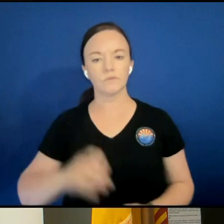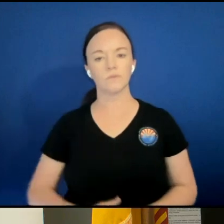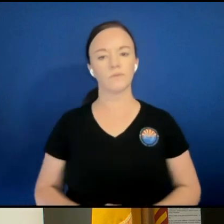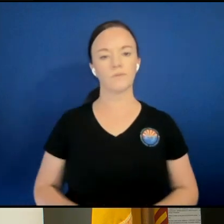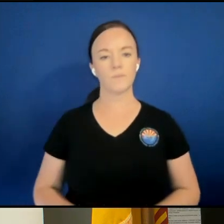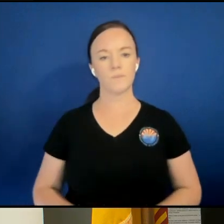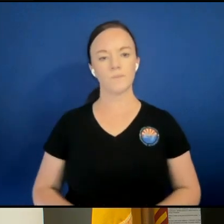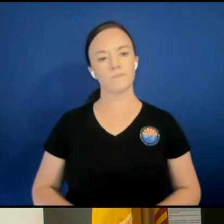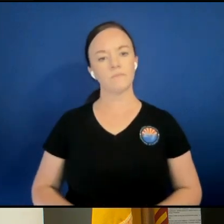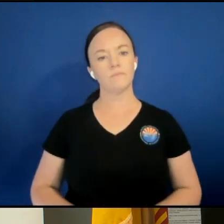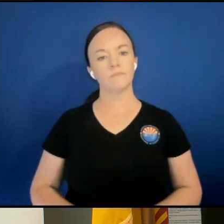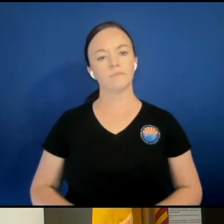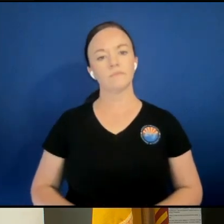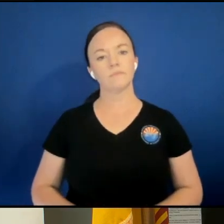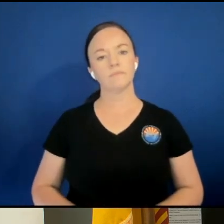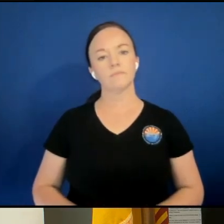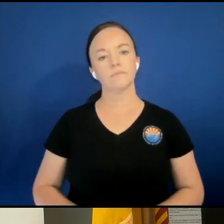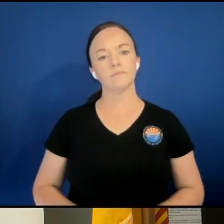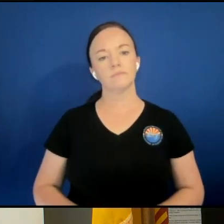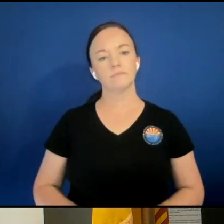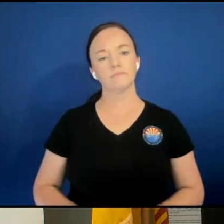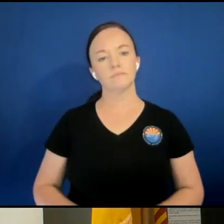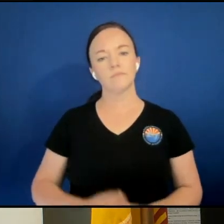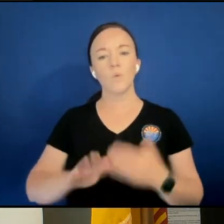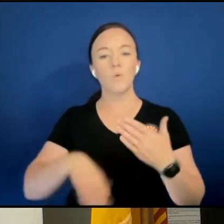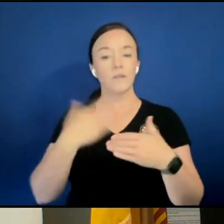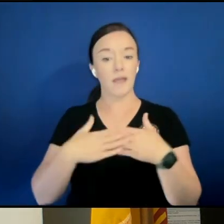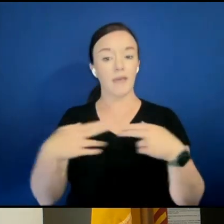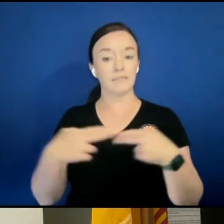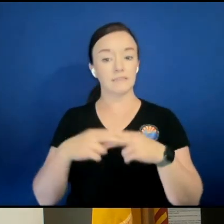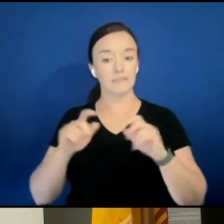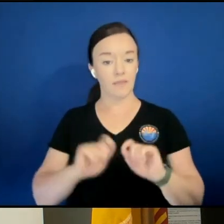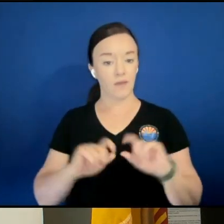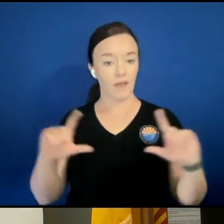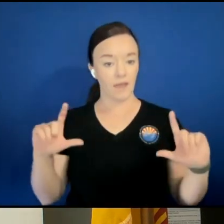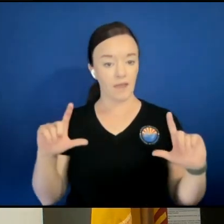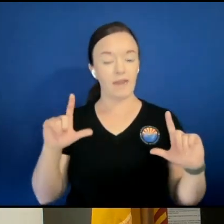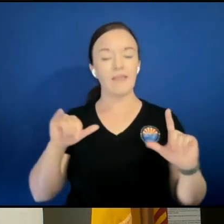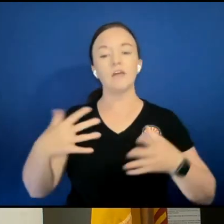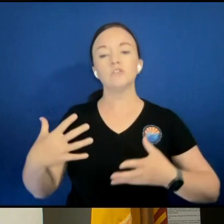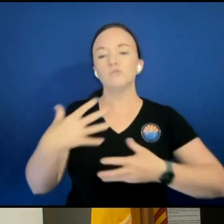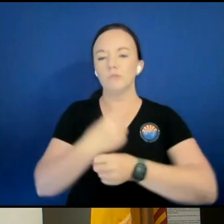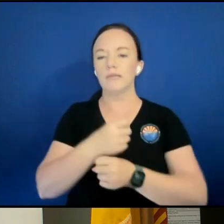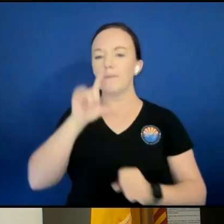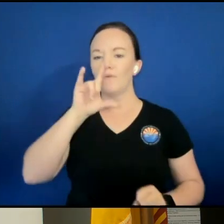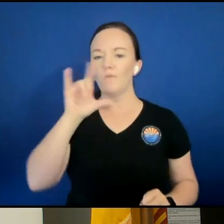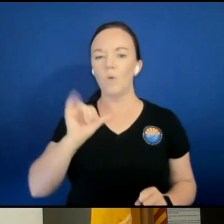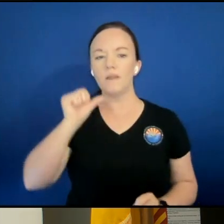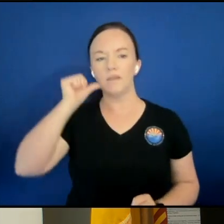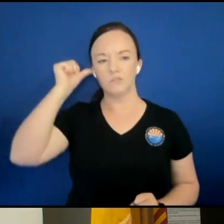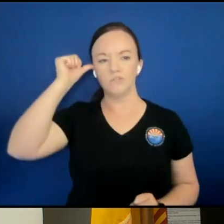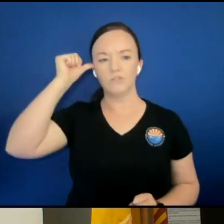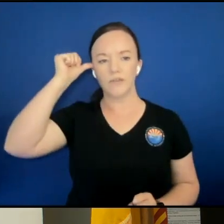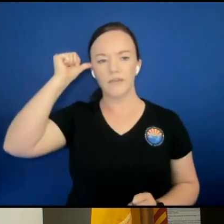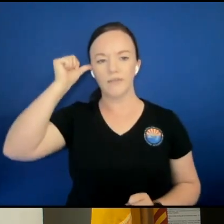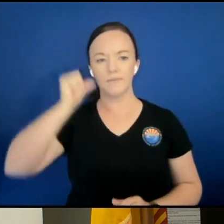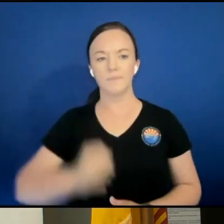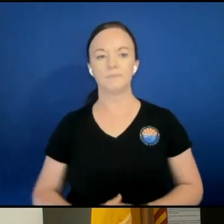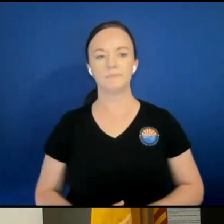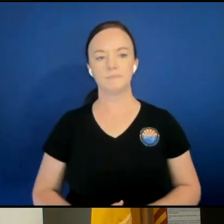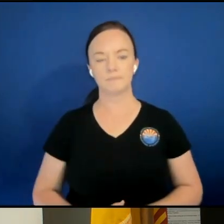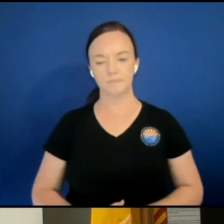I'll forward this real quick, go to the next slide, and this is a recap of yesterday. Again, we had those red flag